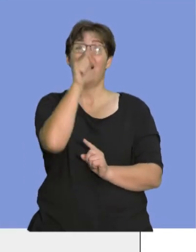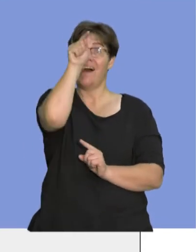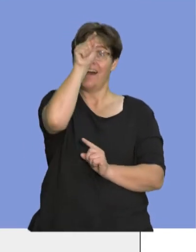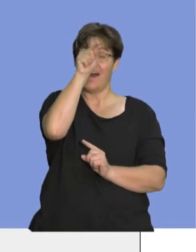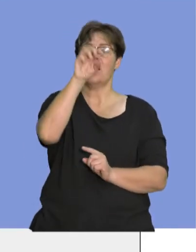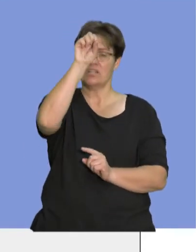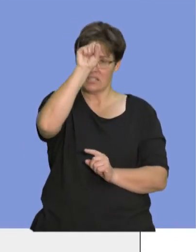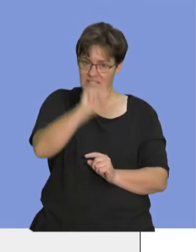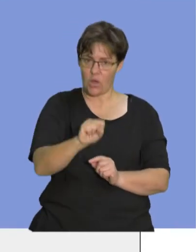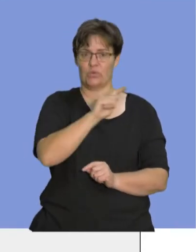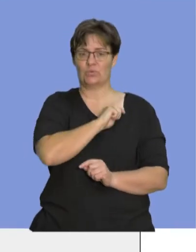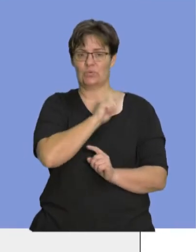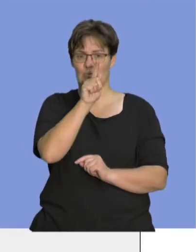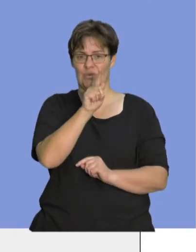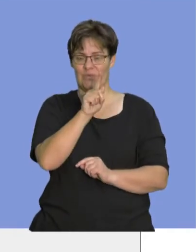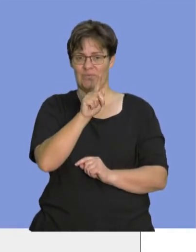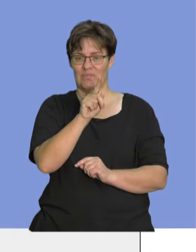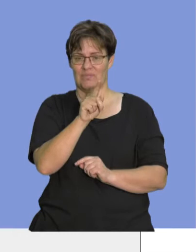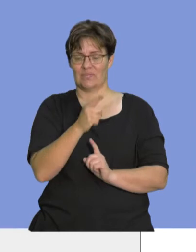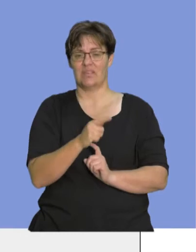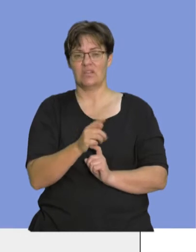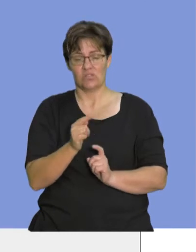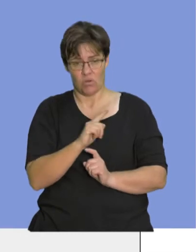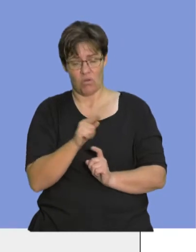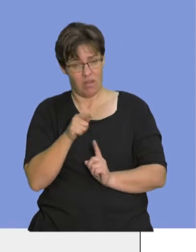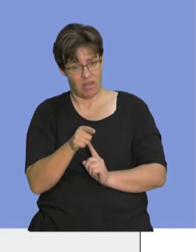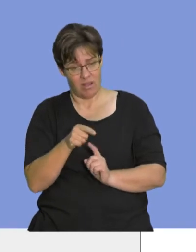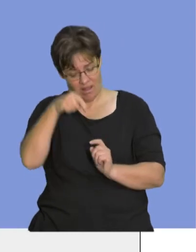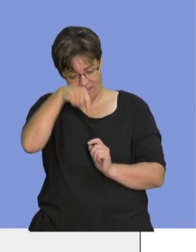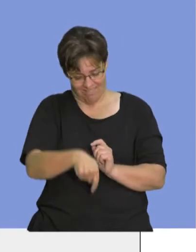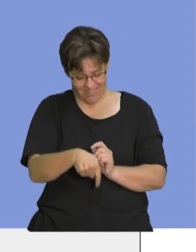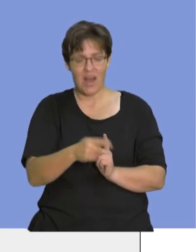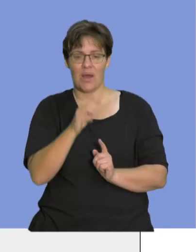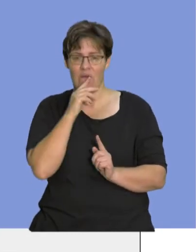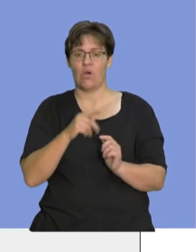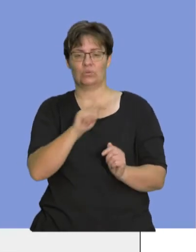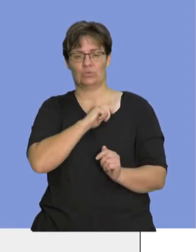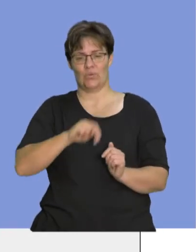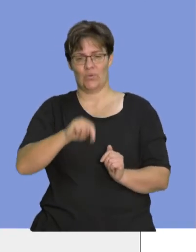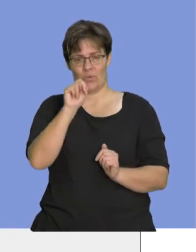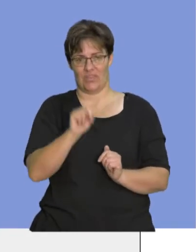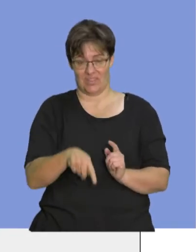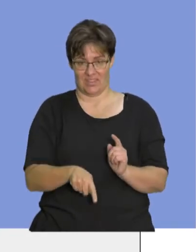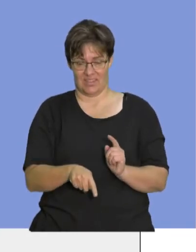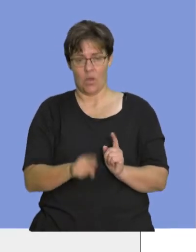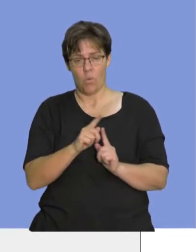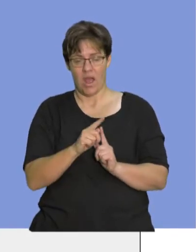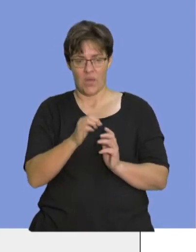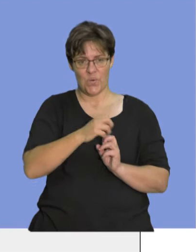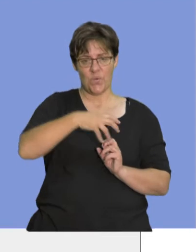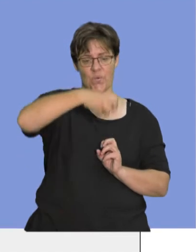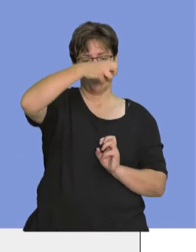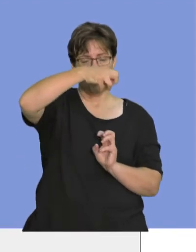which is actually the true north. And then it says to us that this field is just like a bar magnet. And if you can